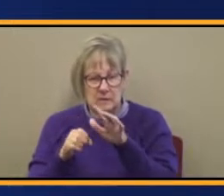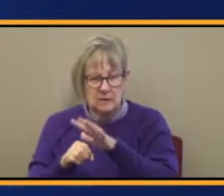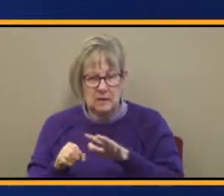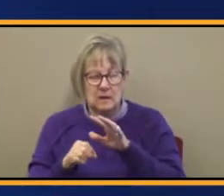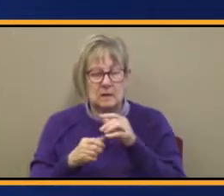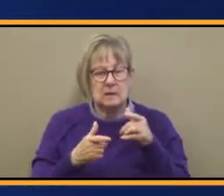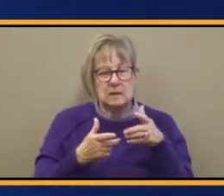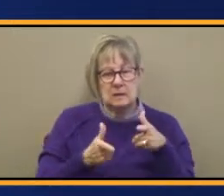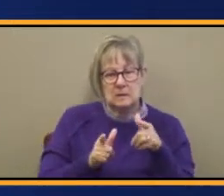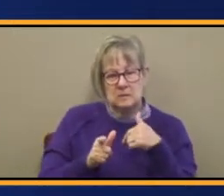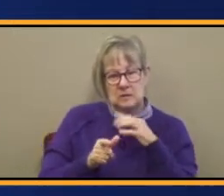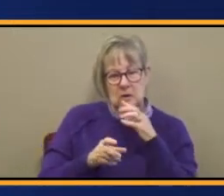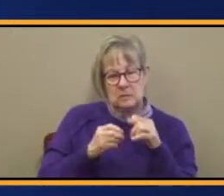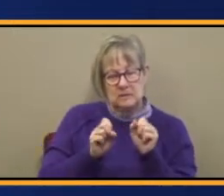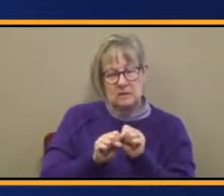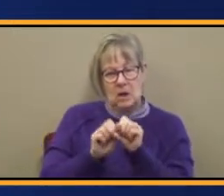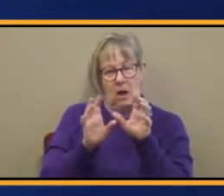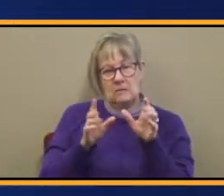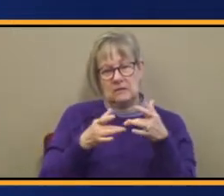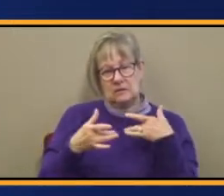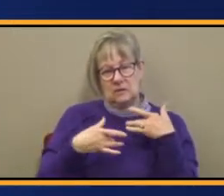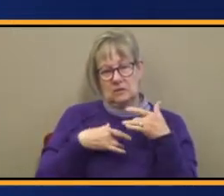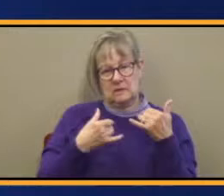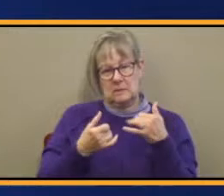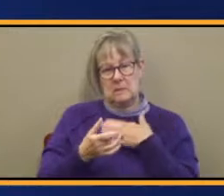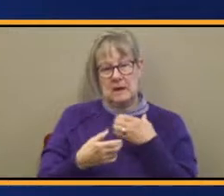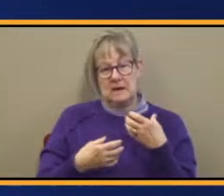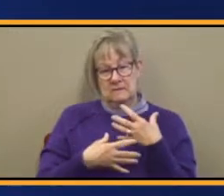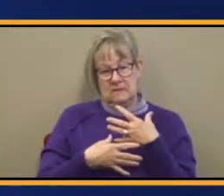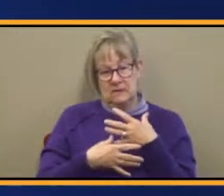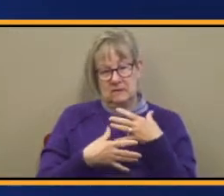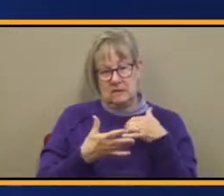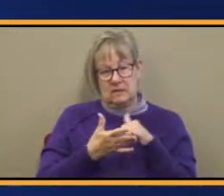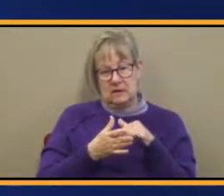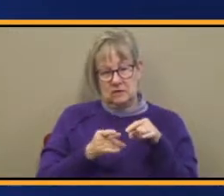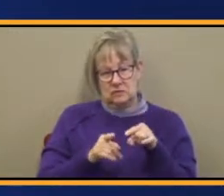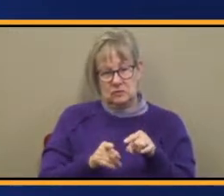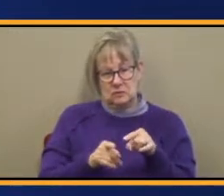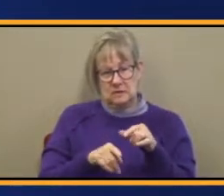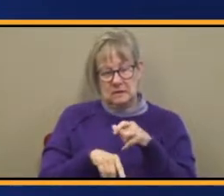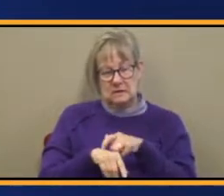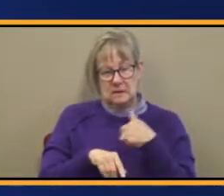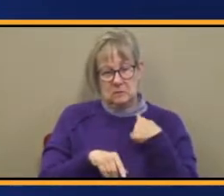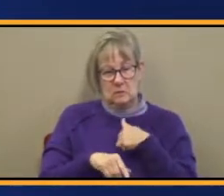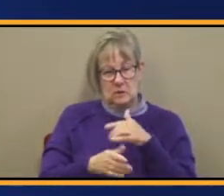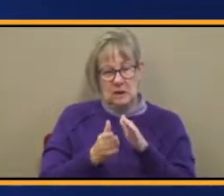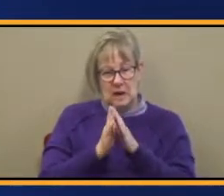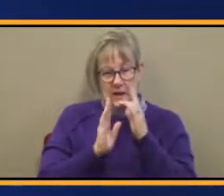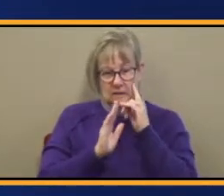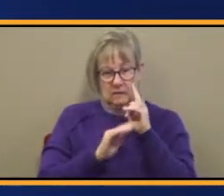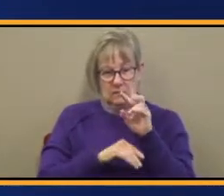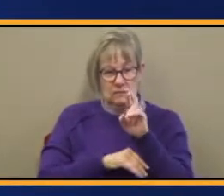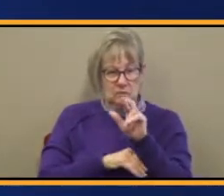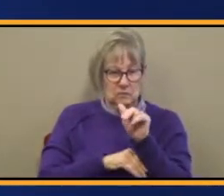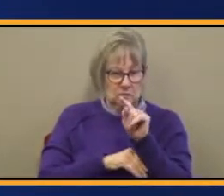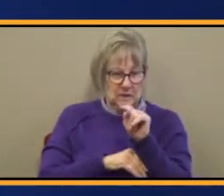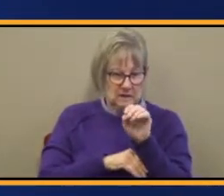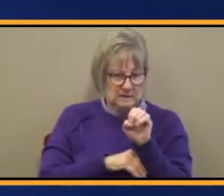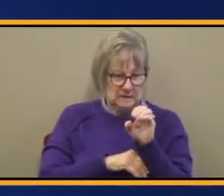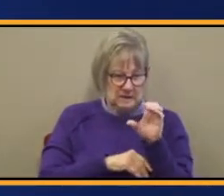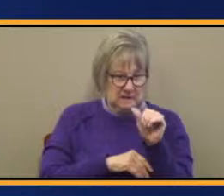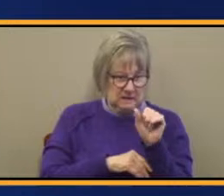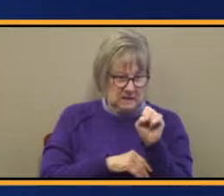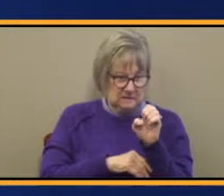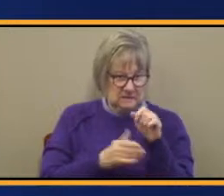about the obvious concerns here, because my fear is that during the time that we are asking for a rate case, that